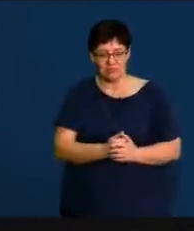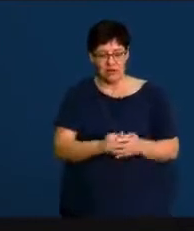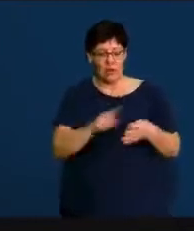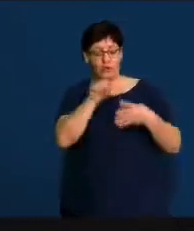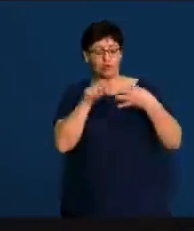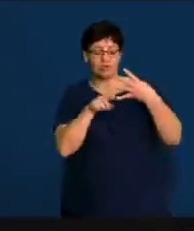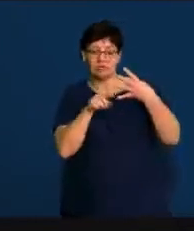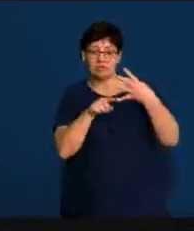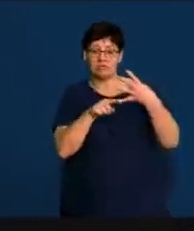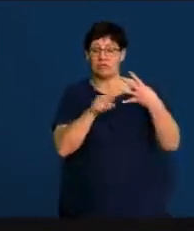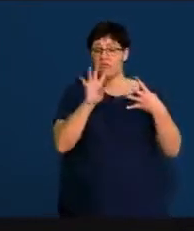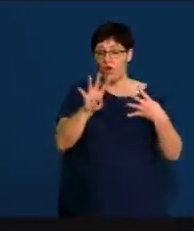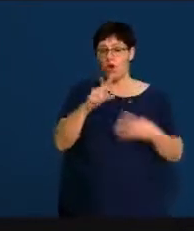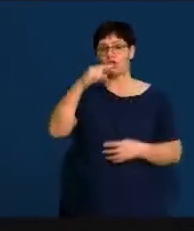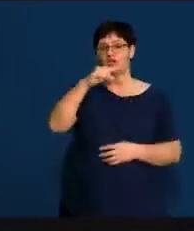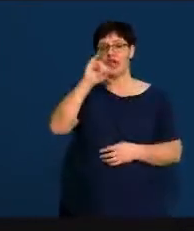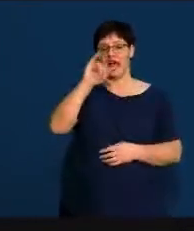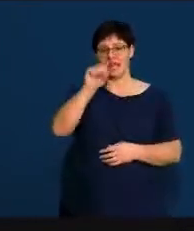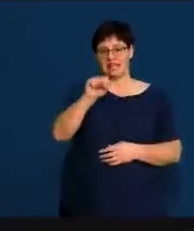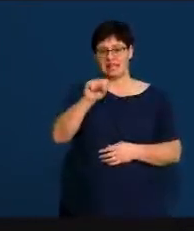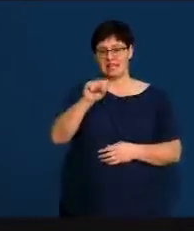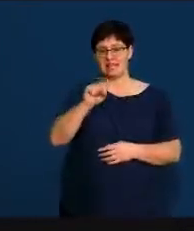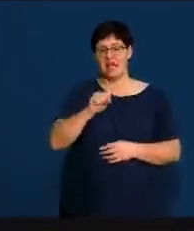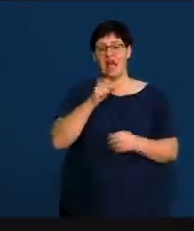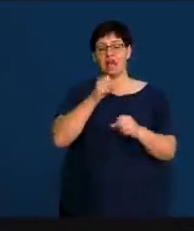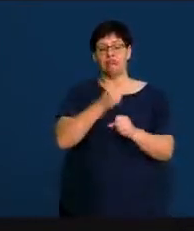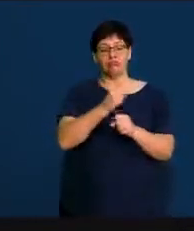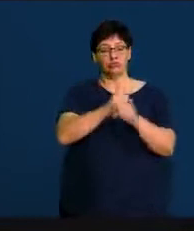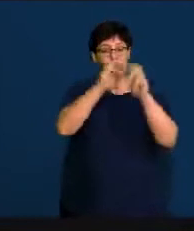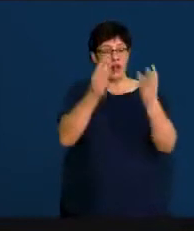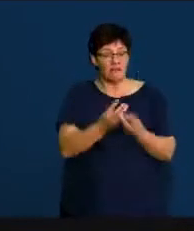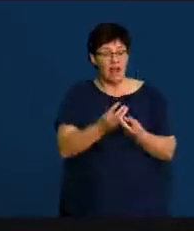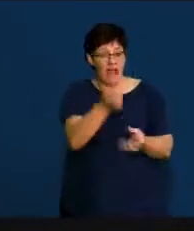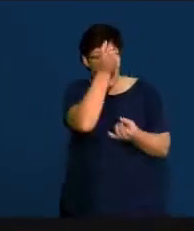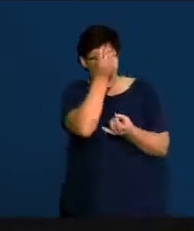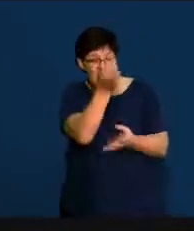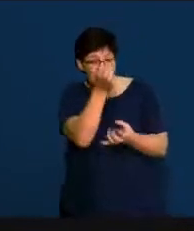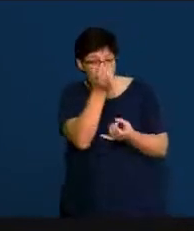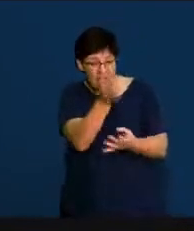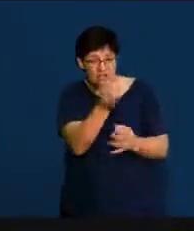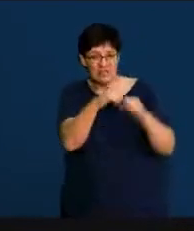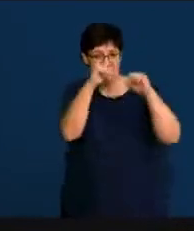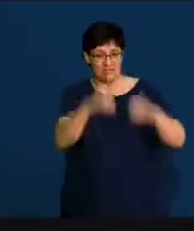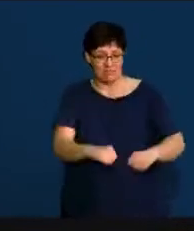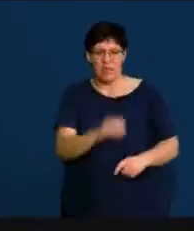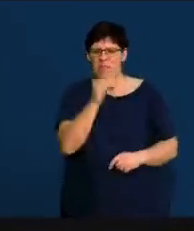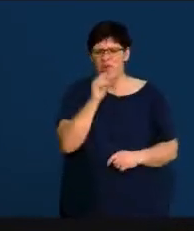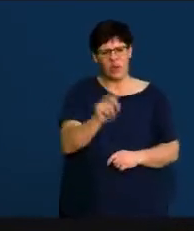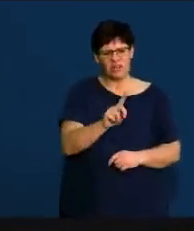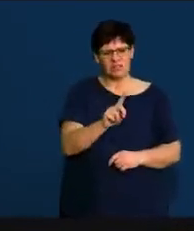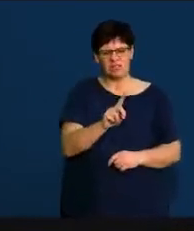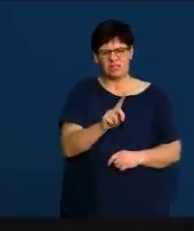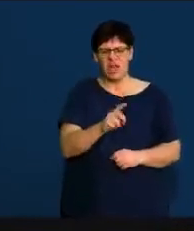4, GIS, Geographic Information Systems. What are we talking about here? The technology that